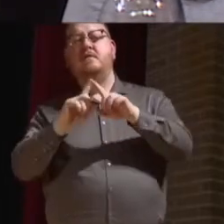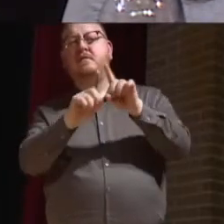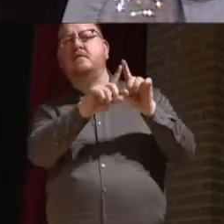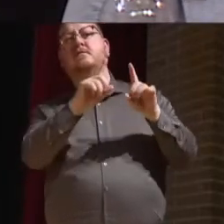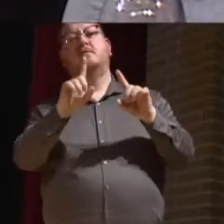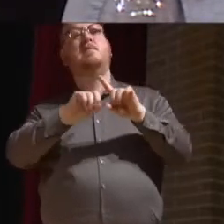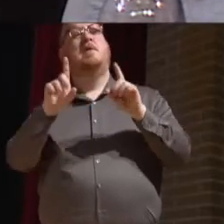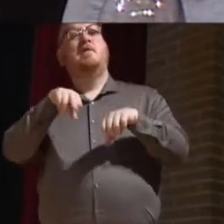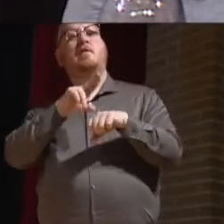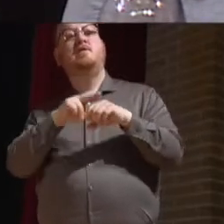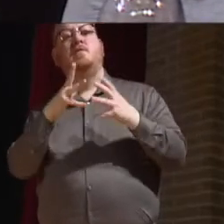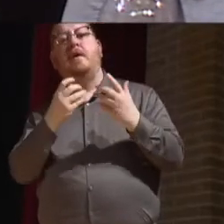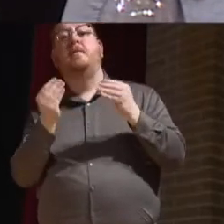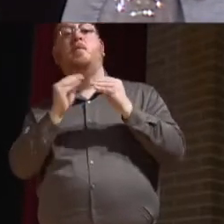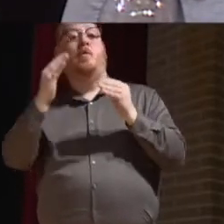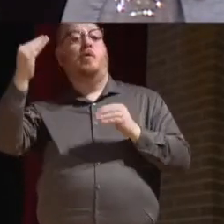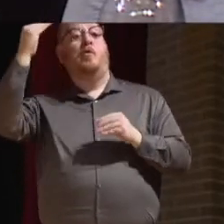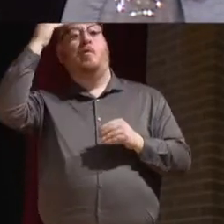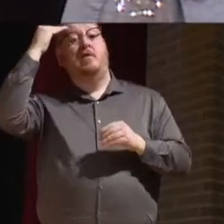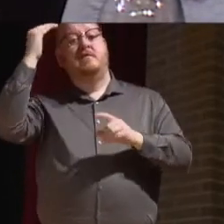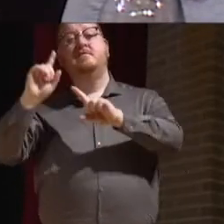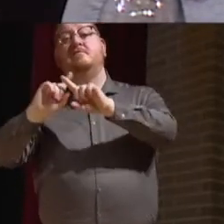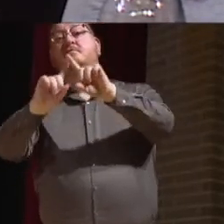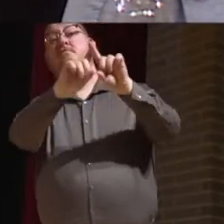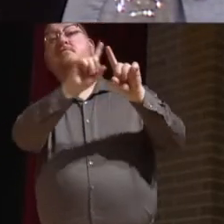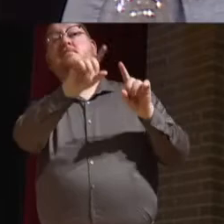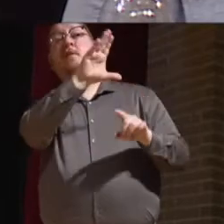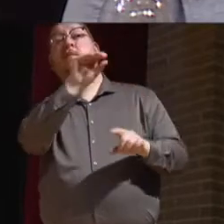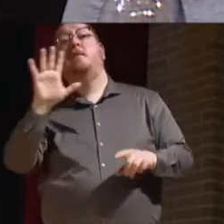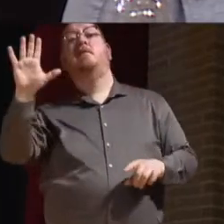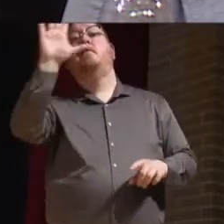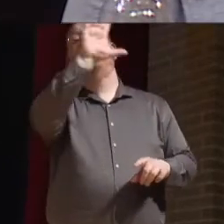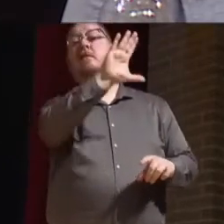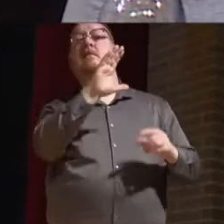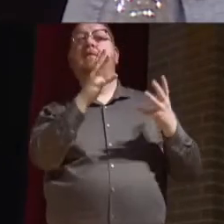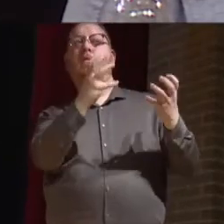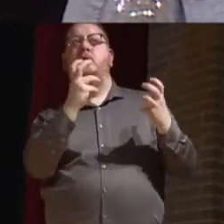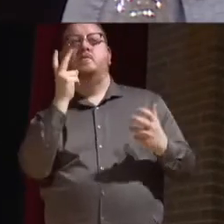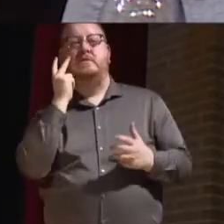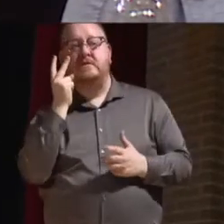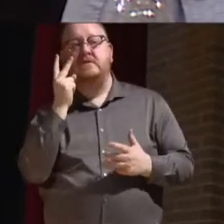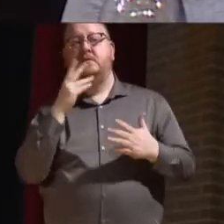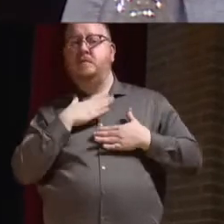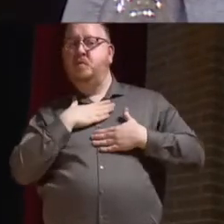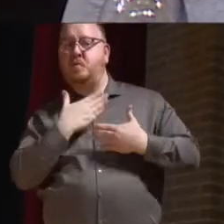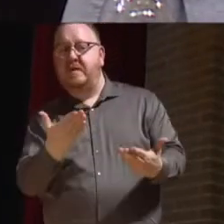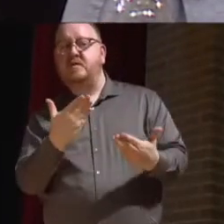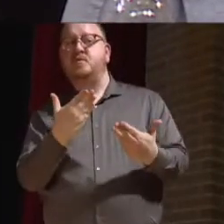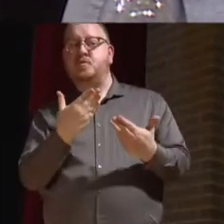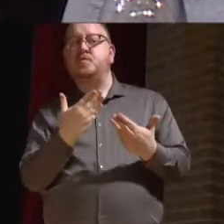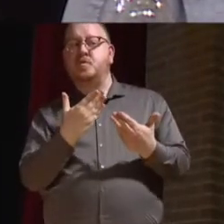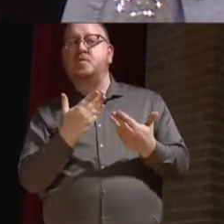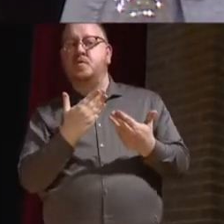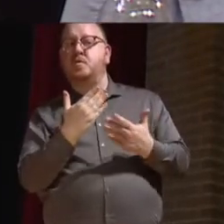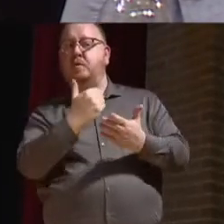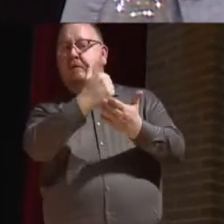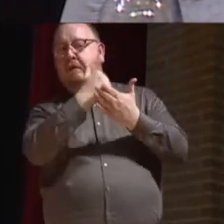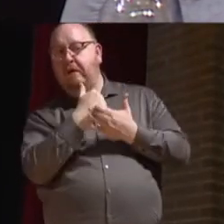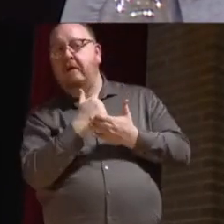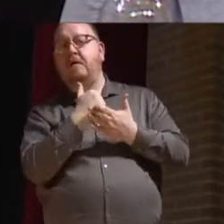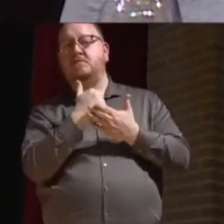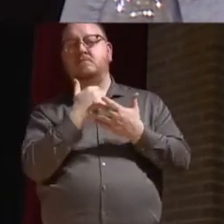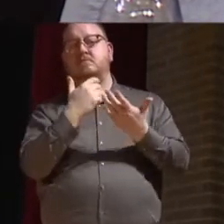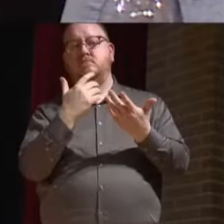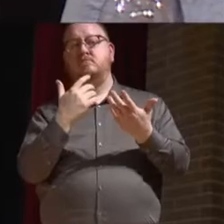would love to have more awareness of what companies and what businesses in the area would be willing to help people